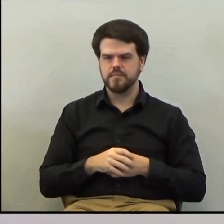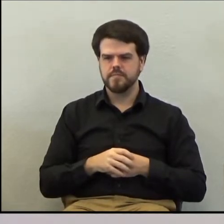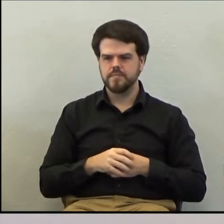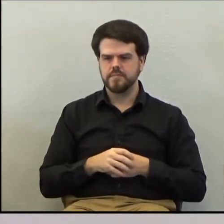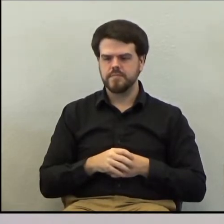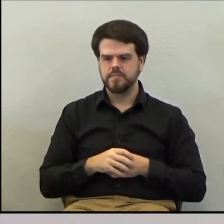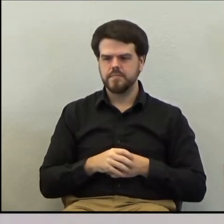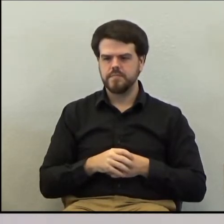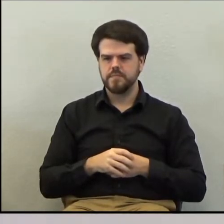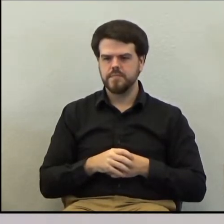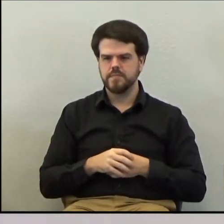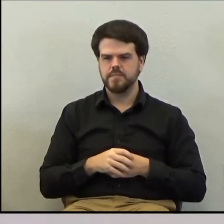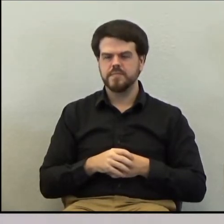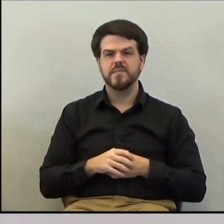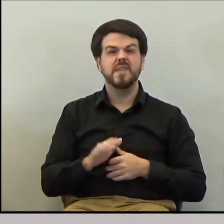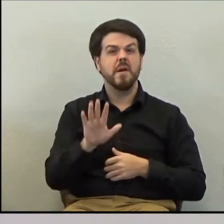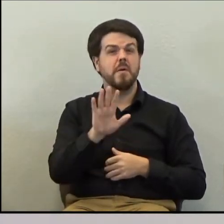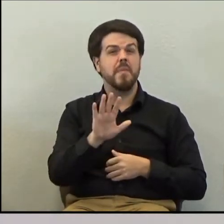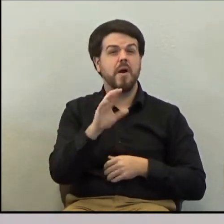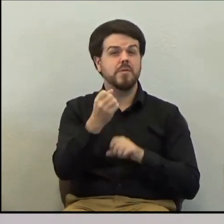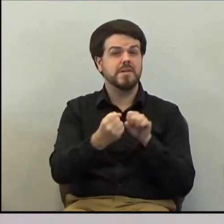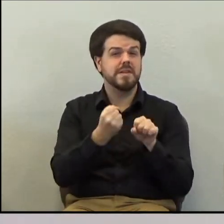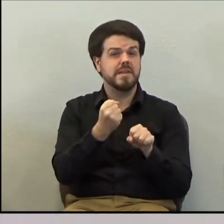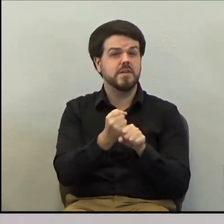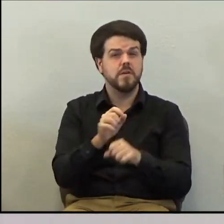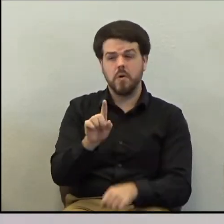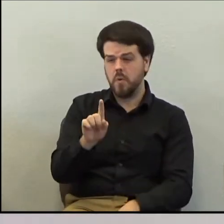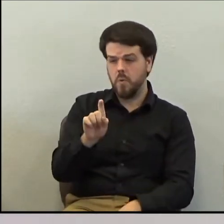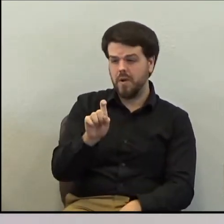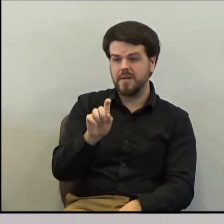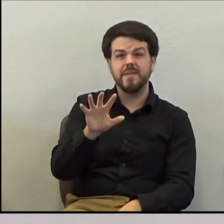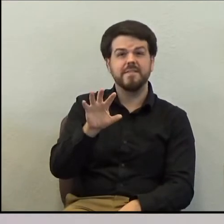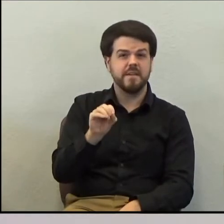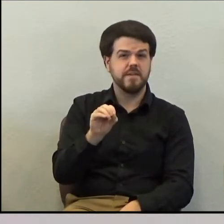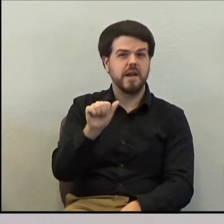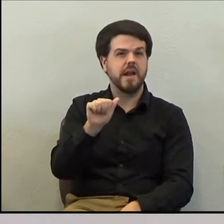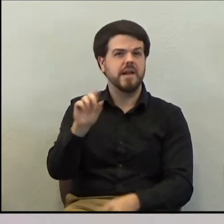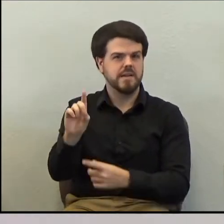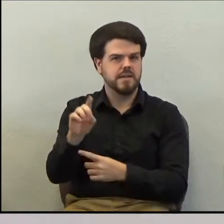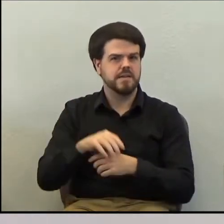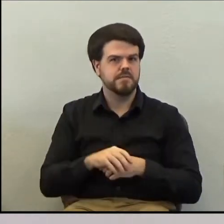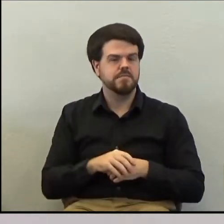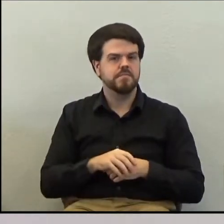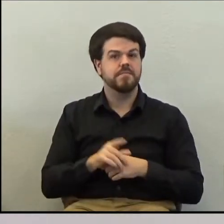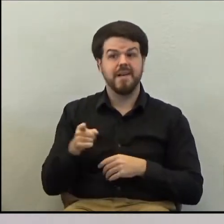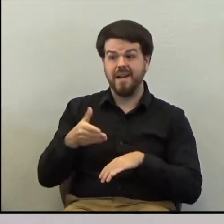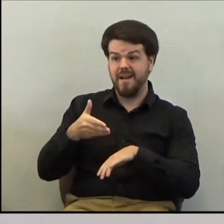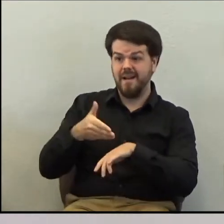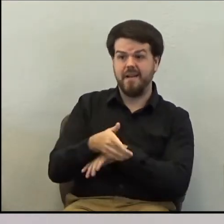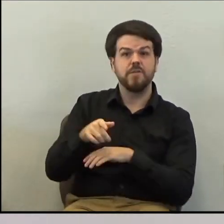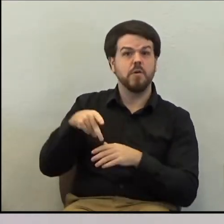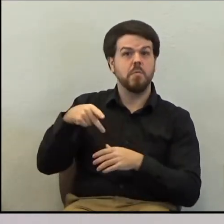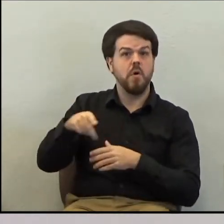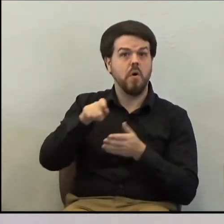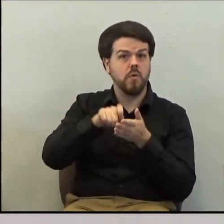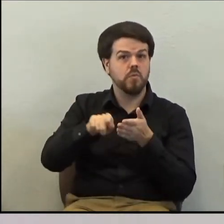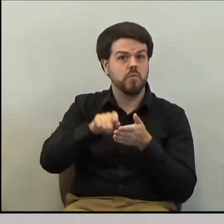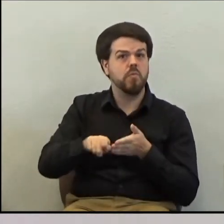it wasn't until about 150 AD, which is about 100 years after Paul